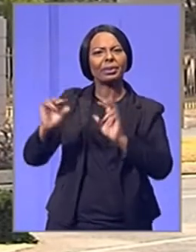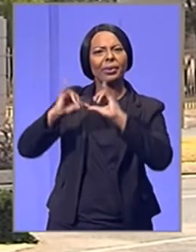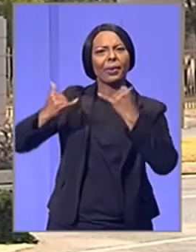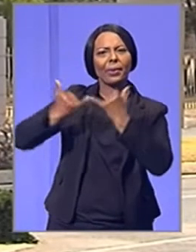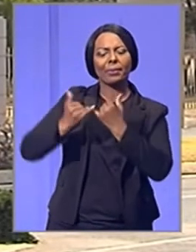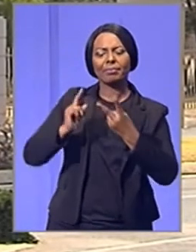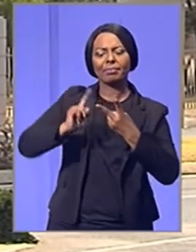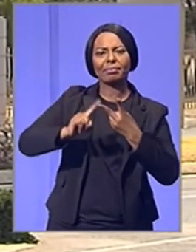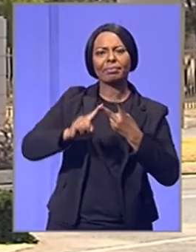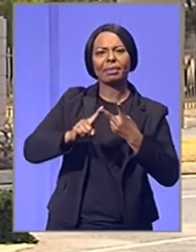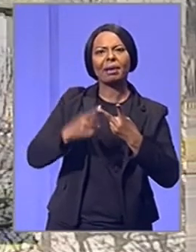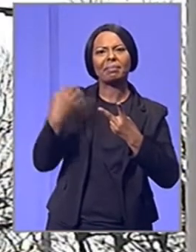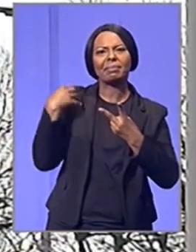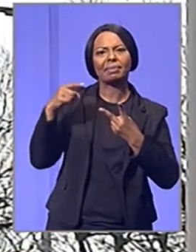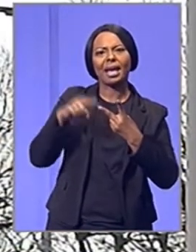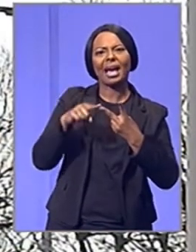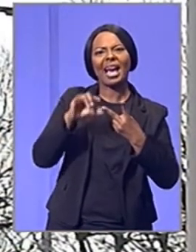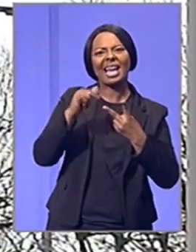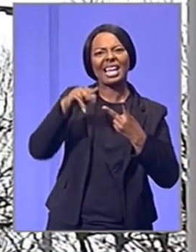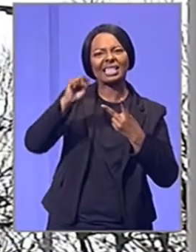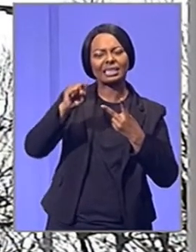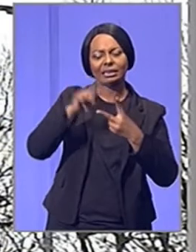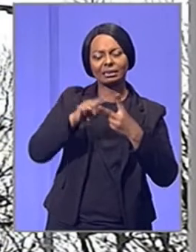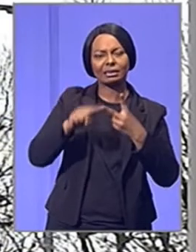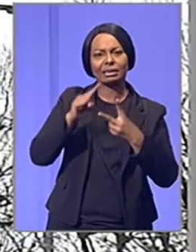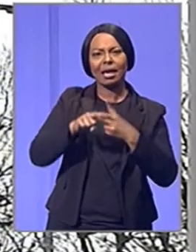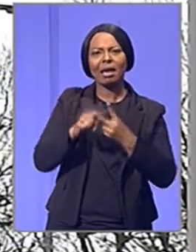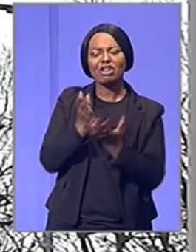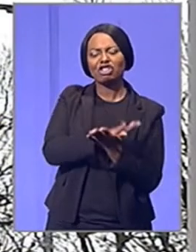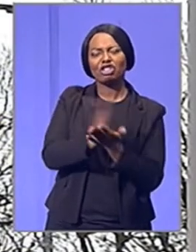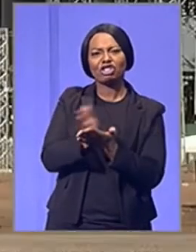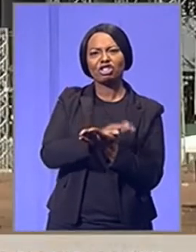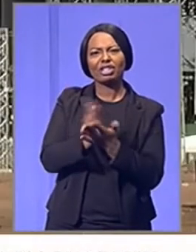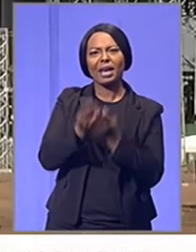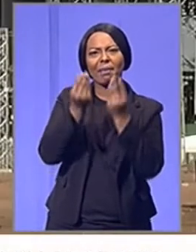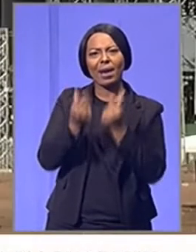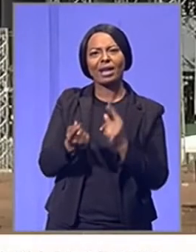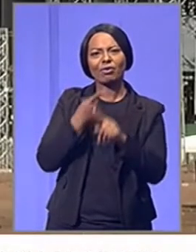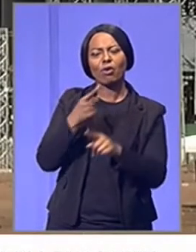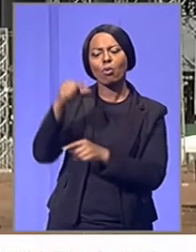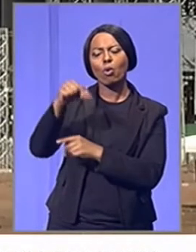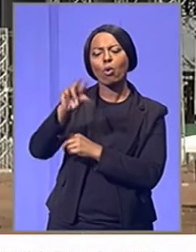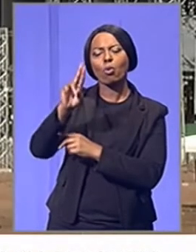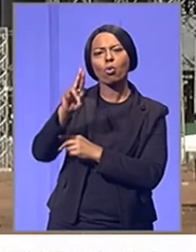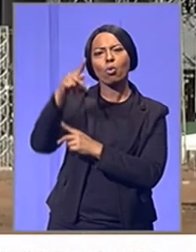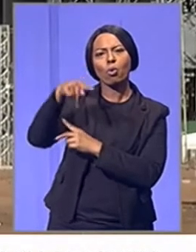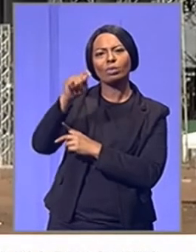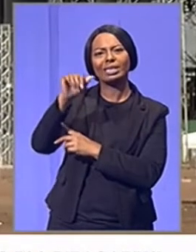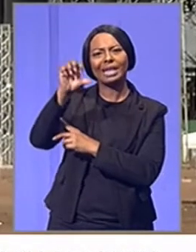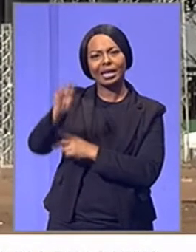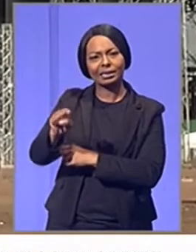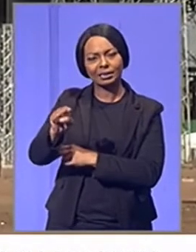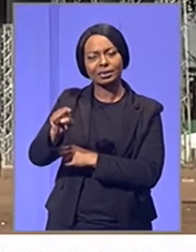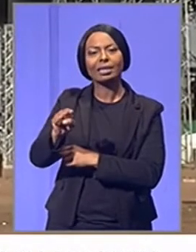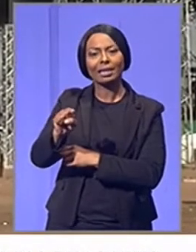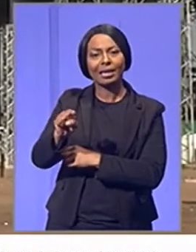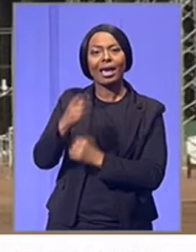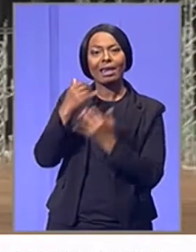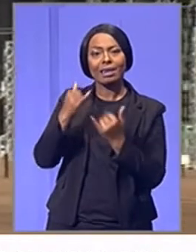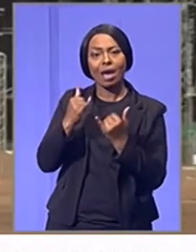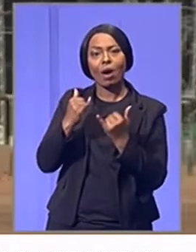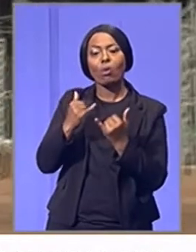wa matlotlo Annette Sink ba ungwetswe ka mekgwa e farologaneng go tswa go Guptas kana Salim Esa. Pegelo e re dikgato tse di